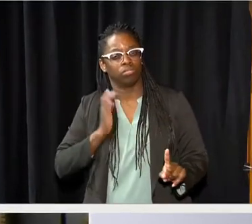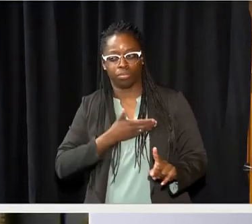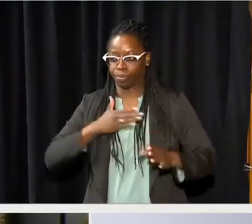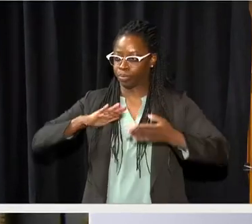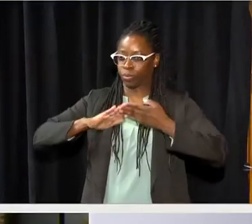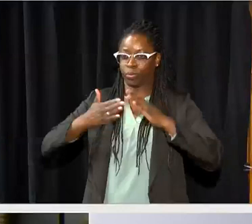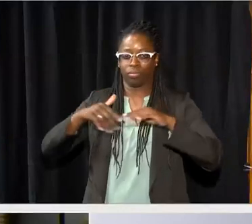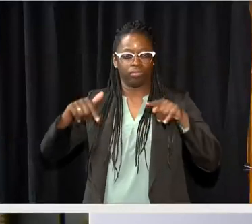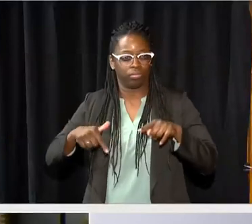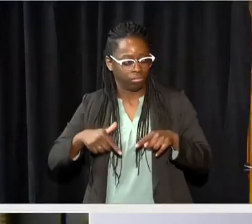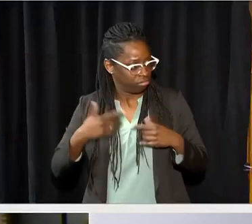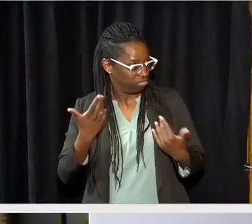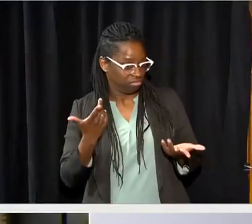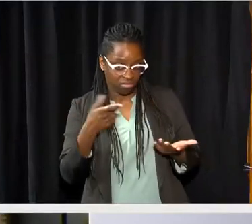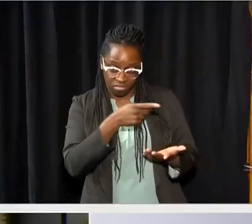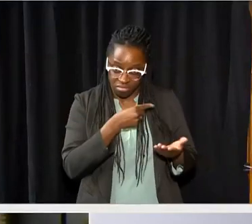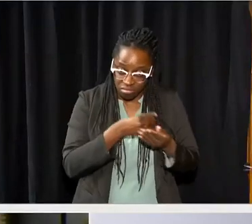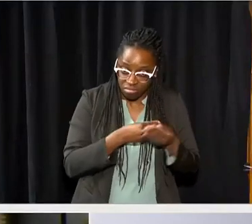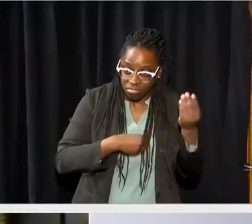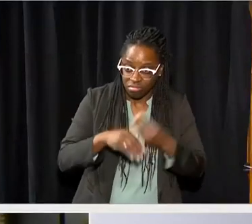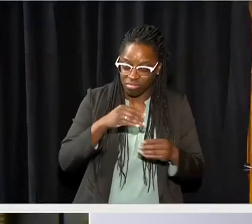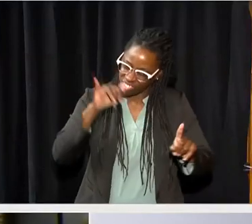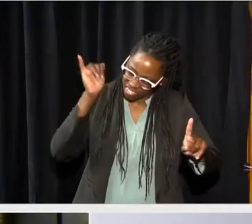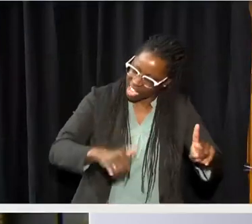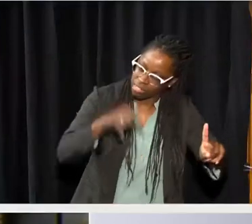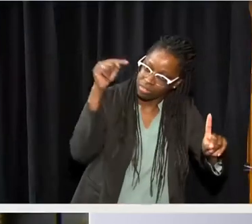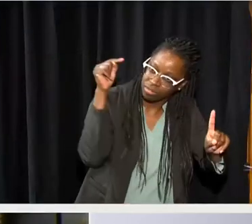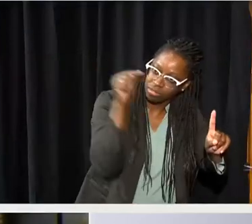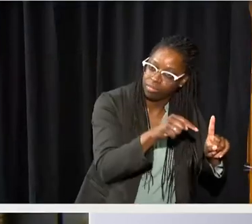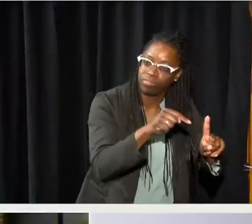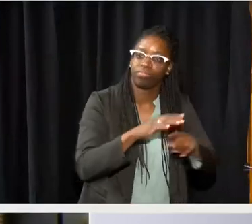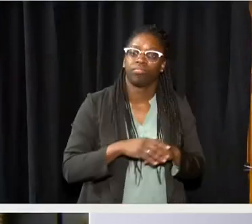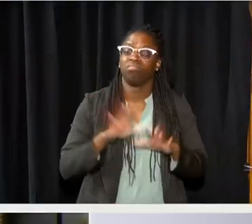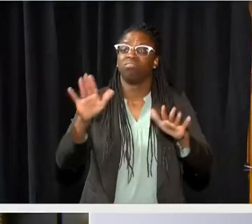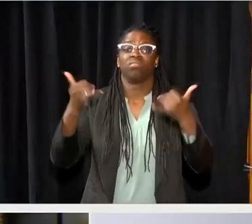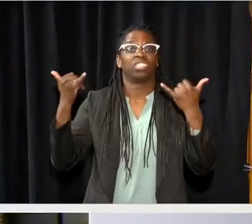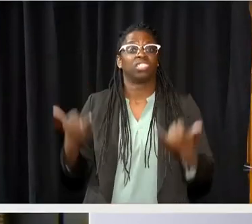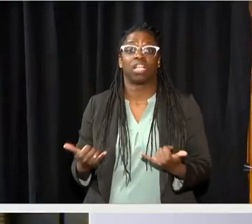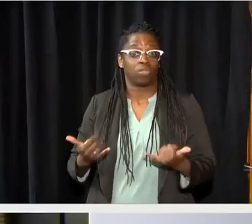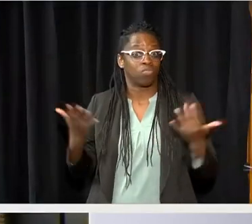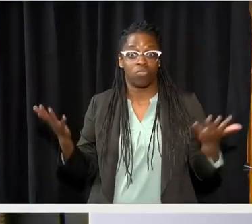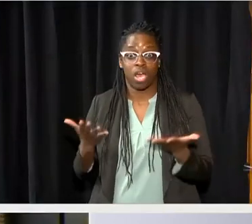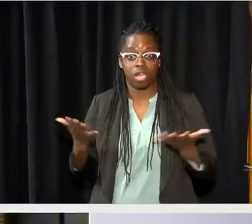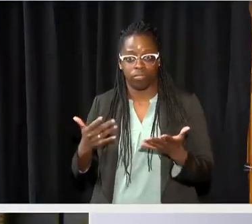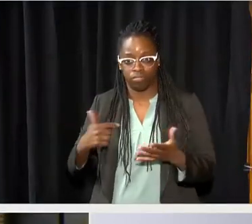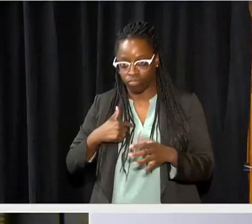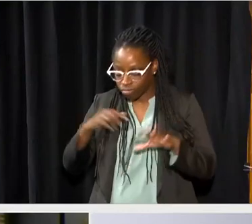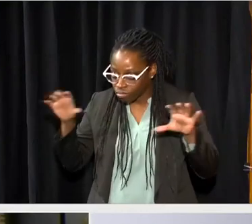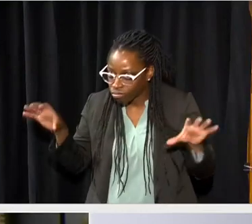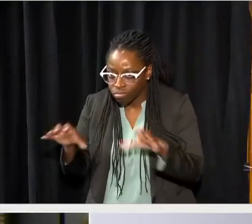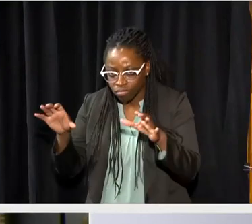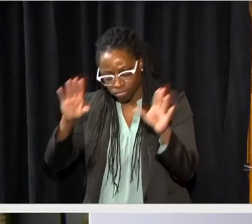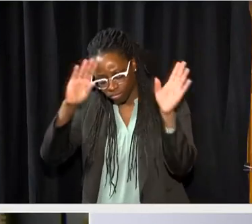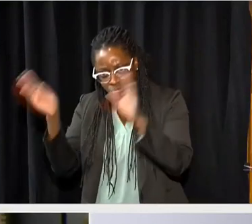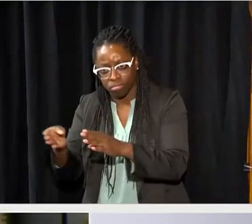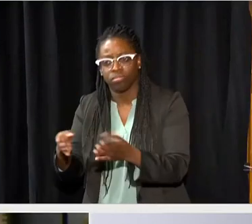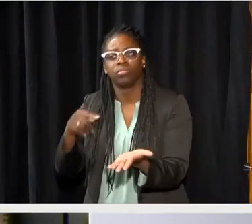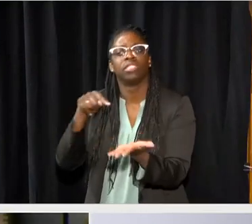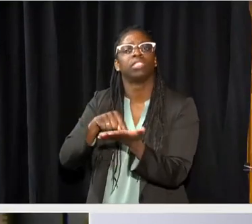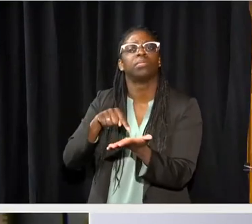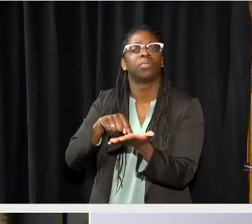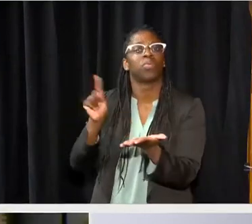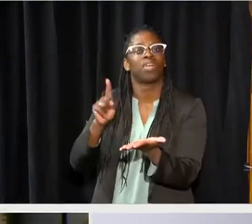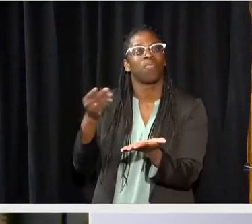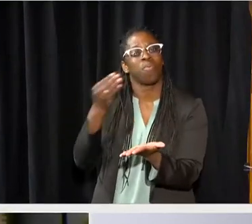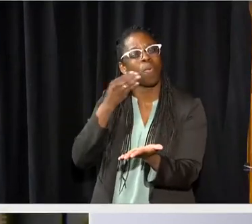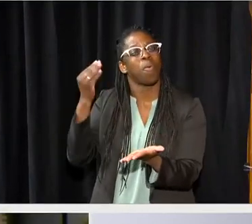state. So we have to act, and we have to act now to make it easier for everybody to afford a